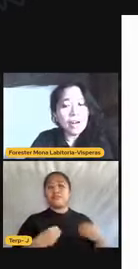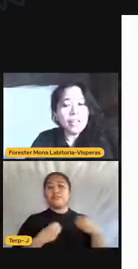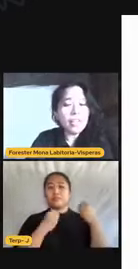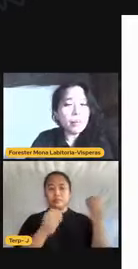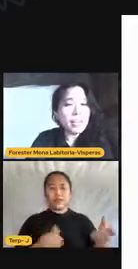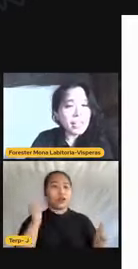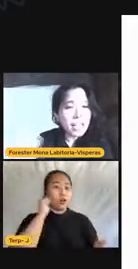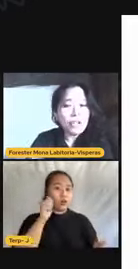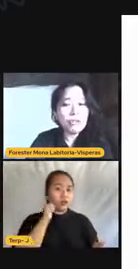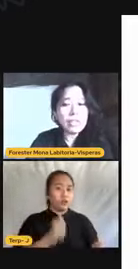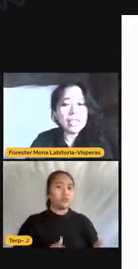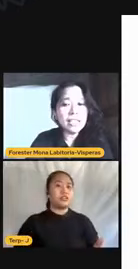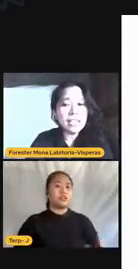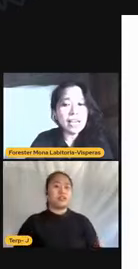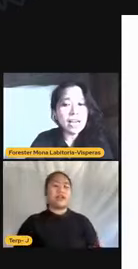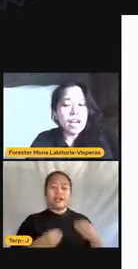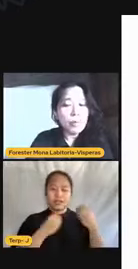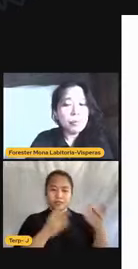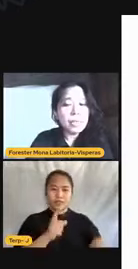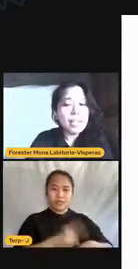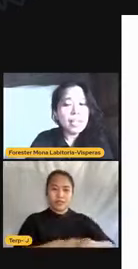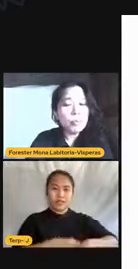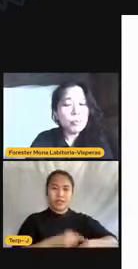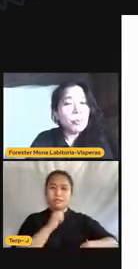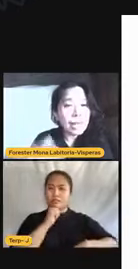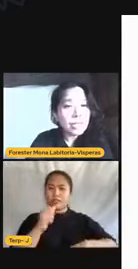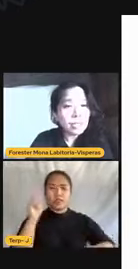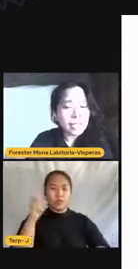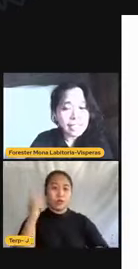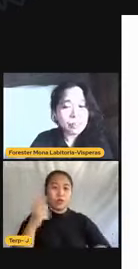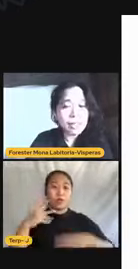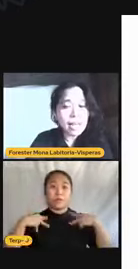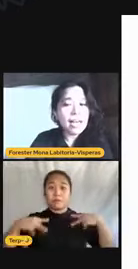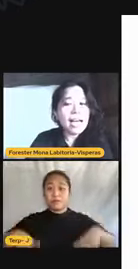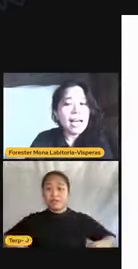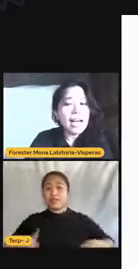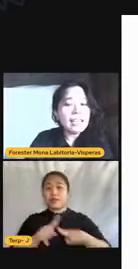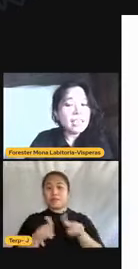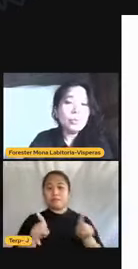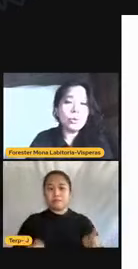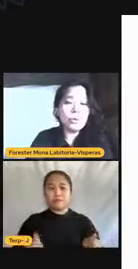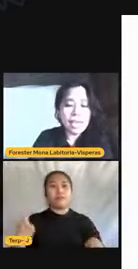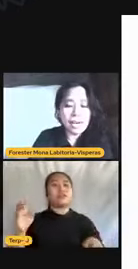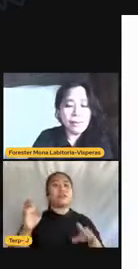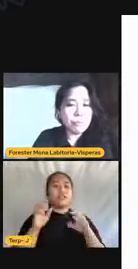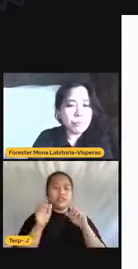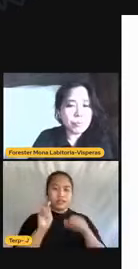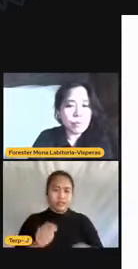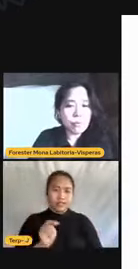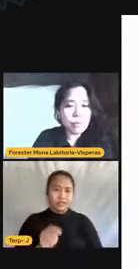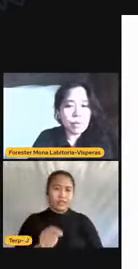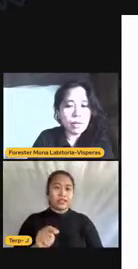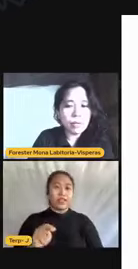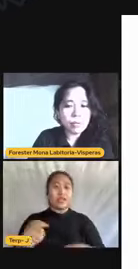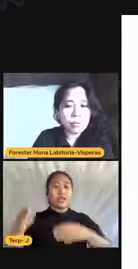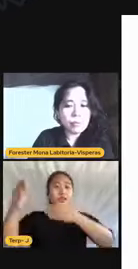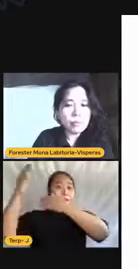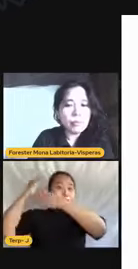and safeguard them. Hindi lang yung physical nila, but pati yung pumapasok sa isip nila at sa puso nila.